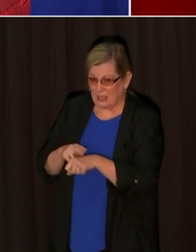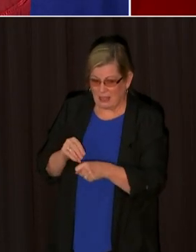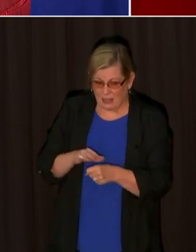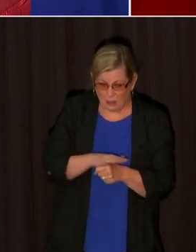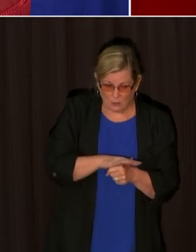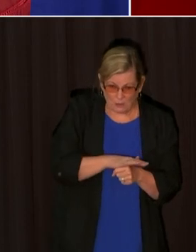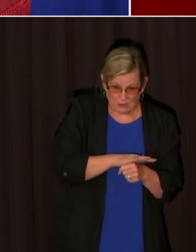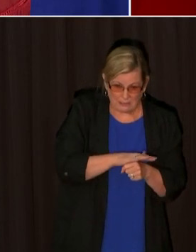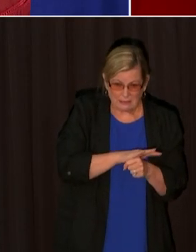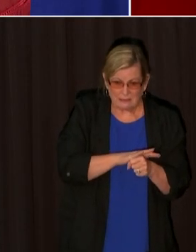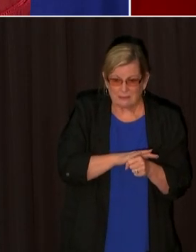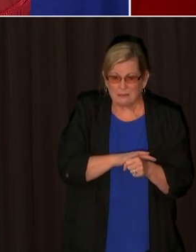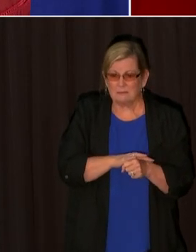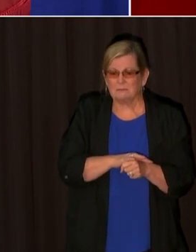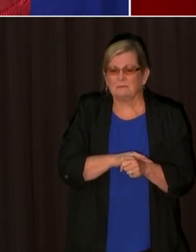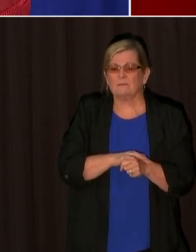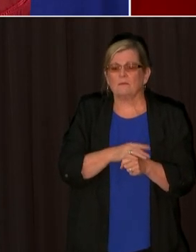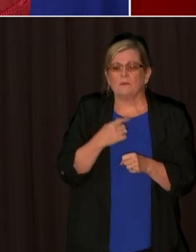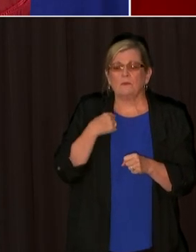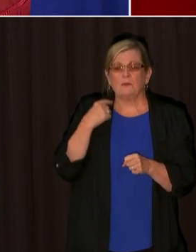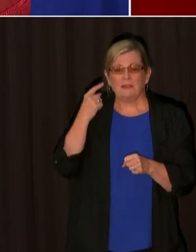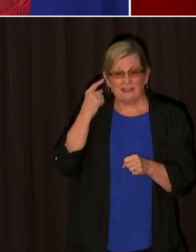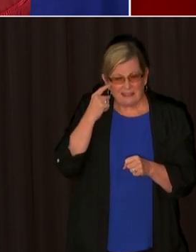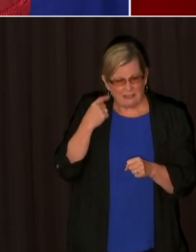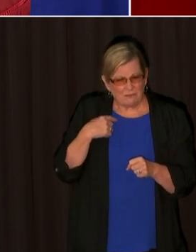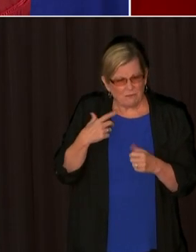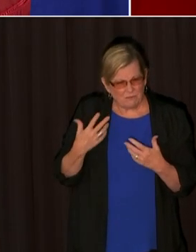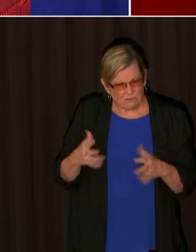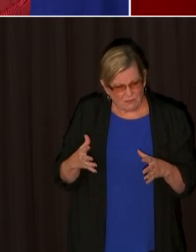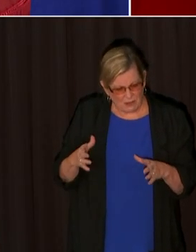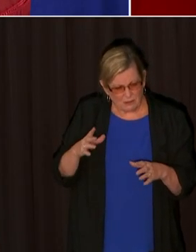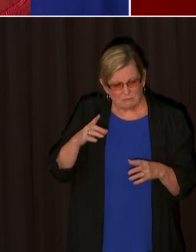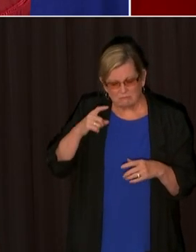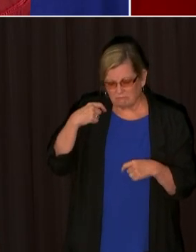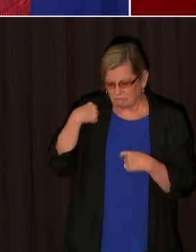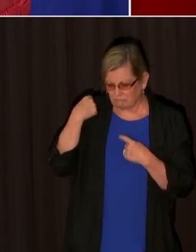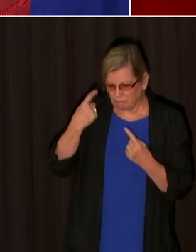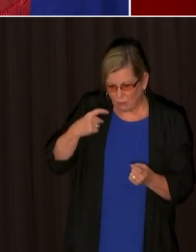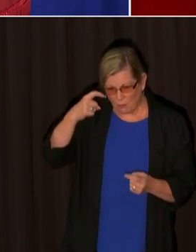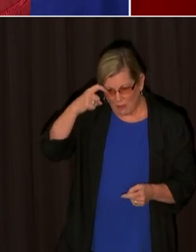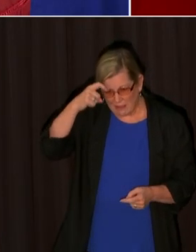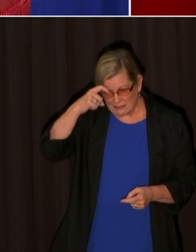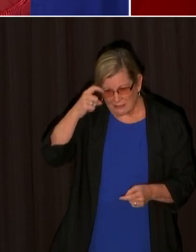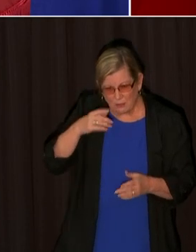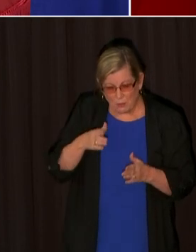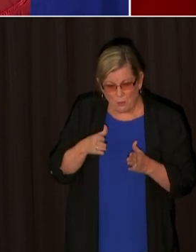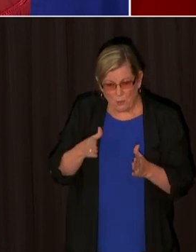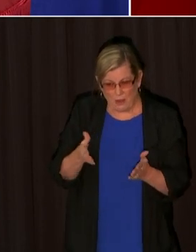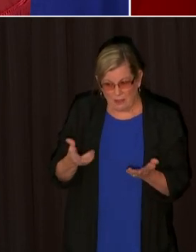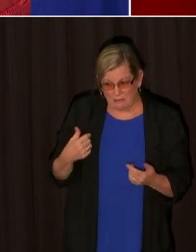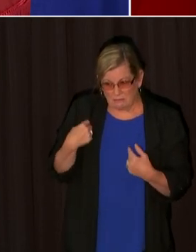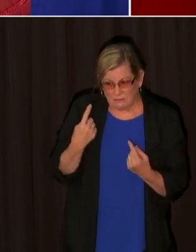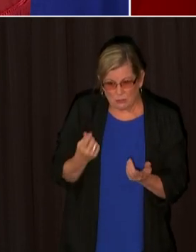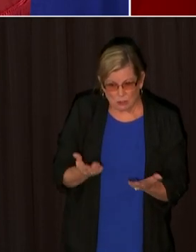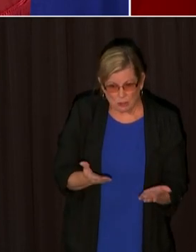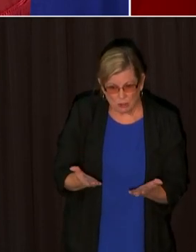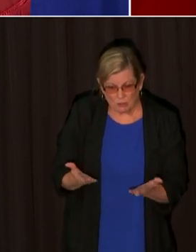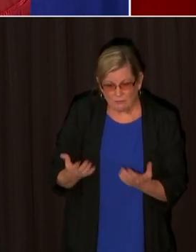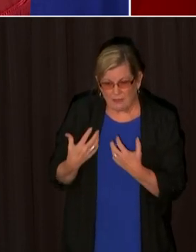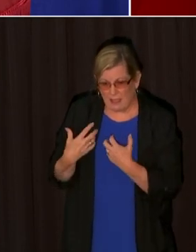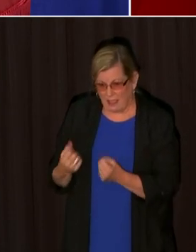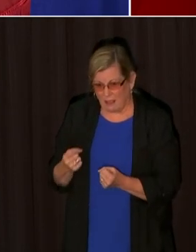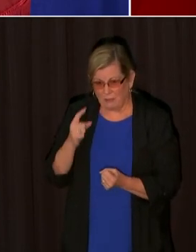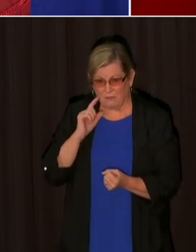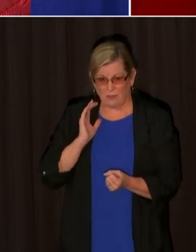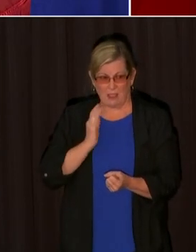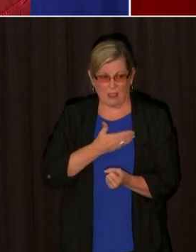We think that we've acted prudently and in a way that best serves the health of our residents,